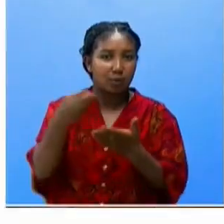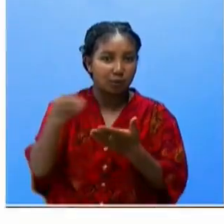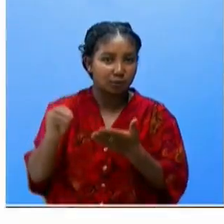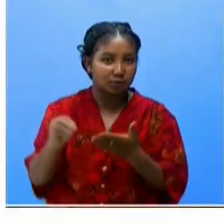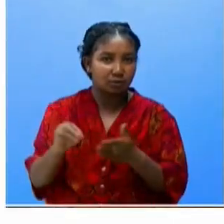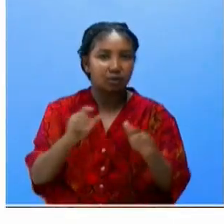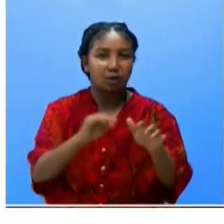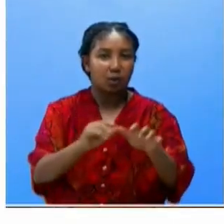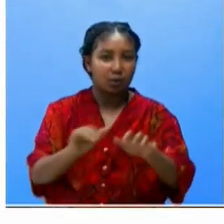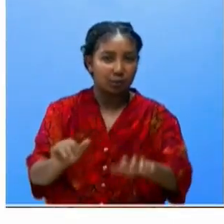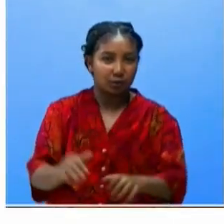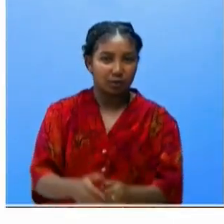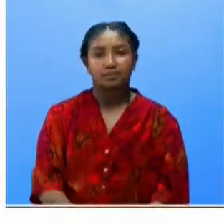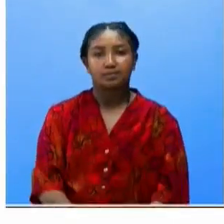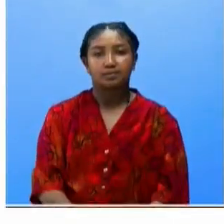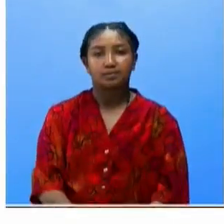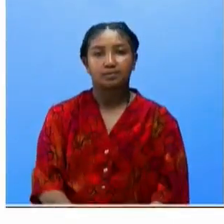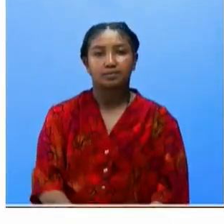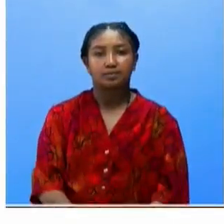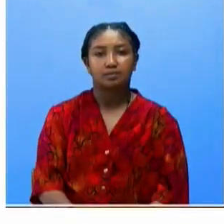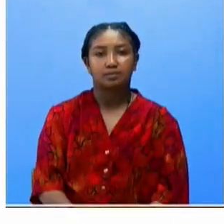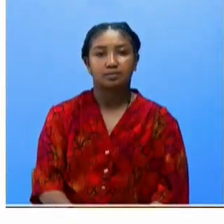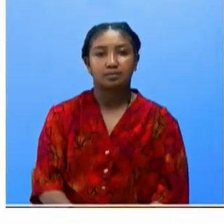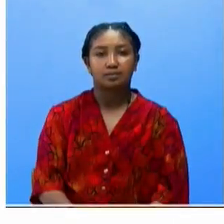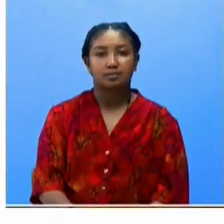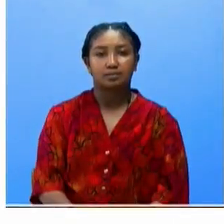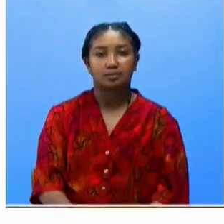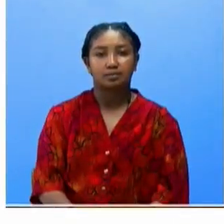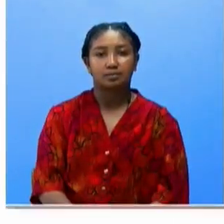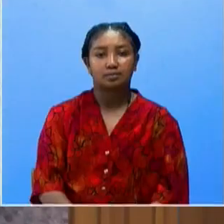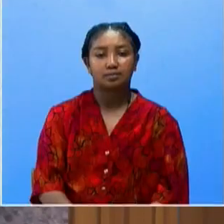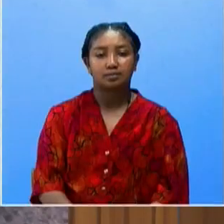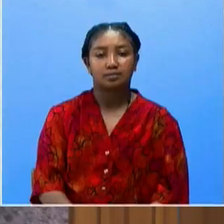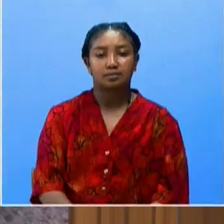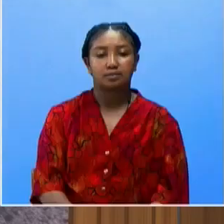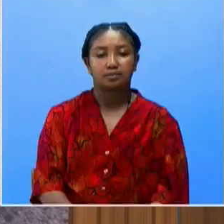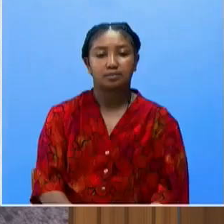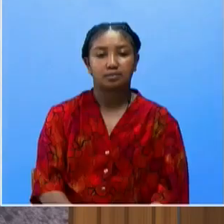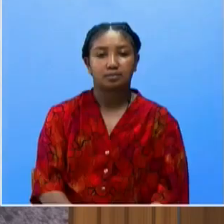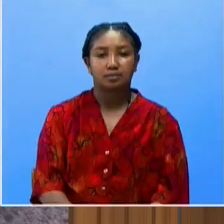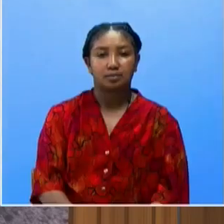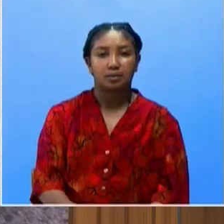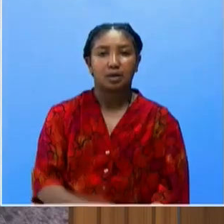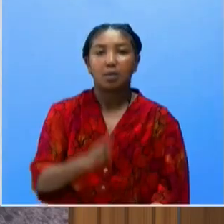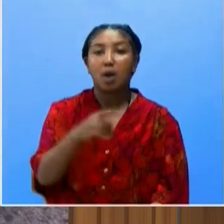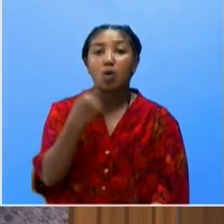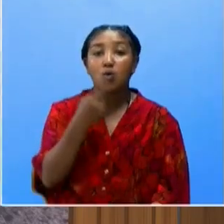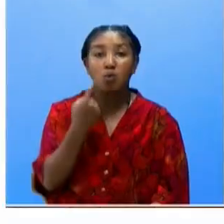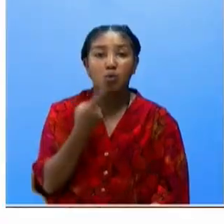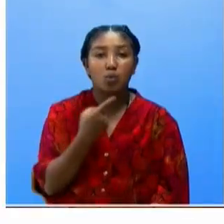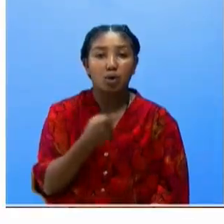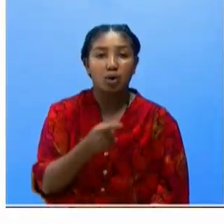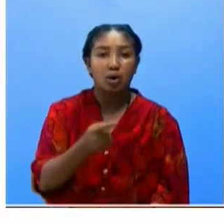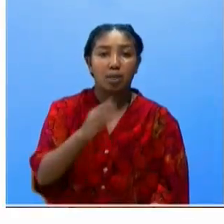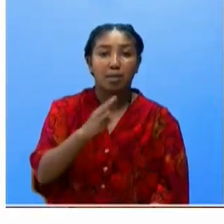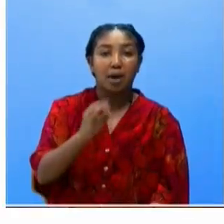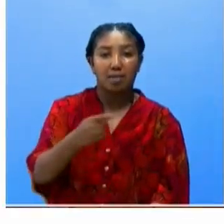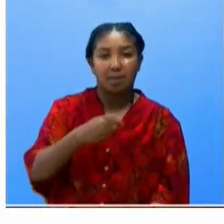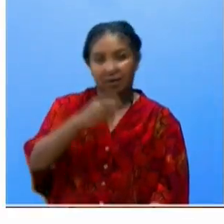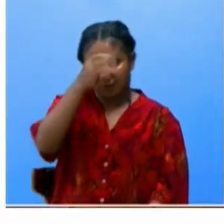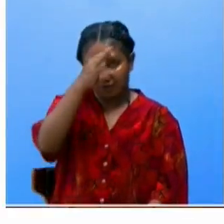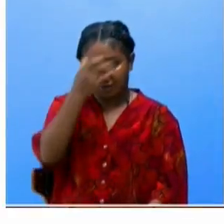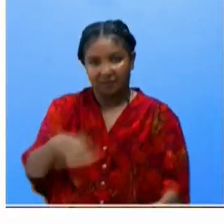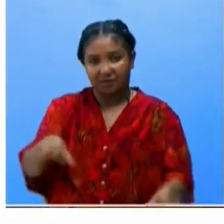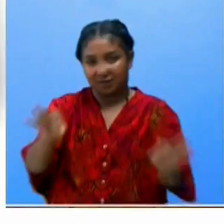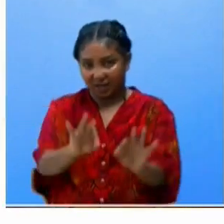a computer. A computer, yes? By whom? By my father, if